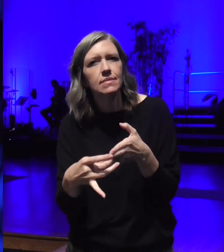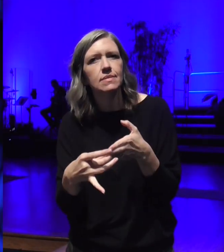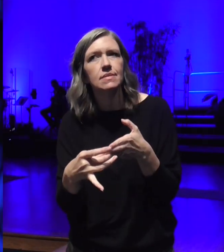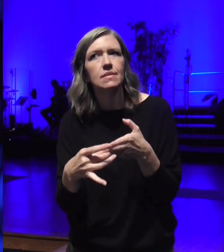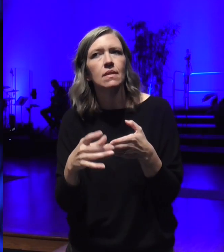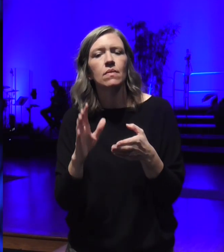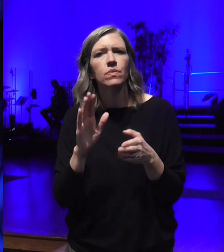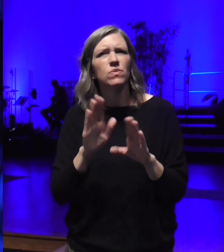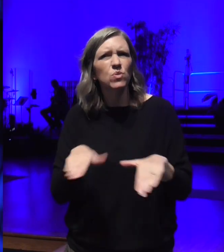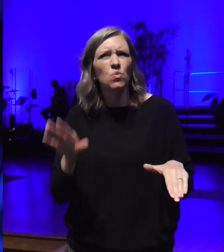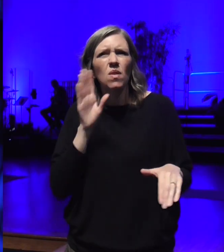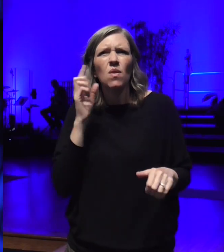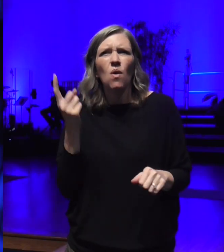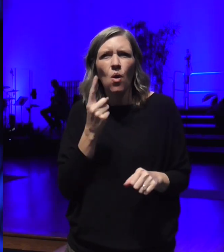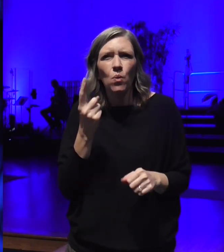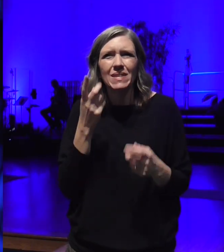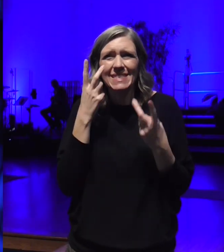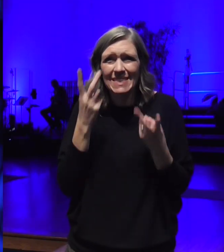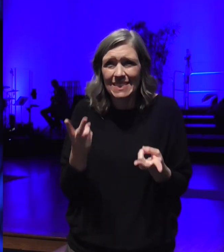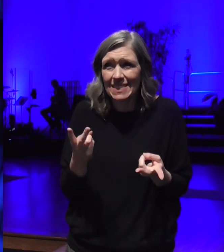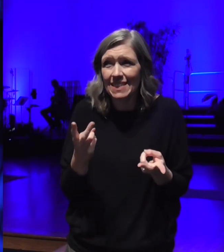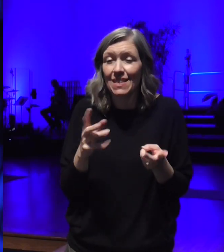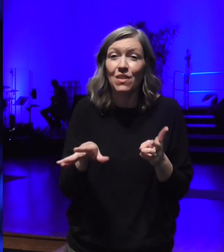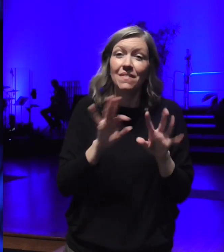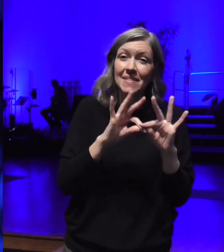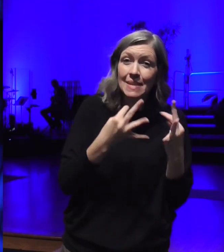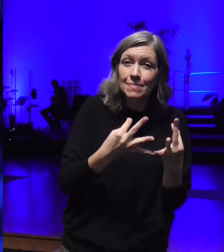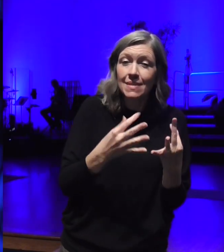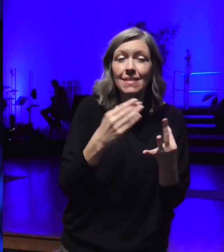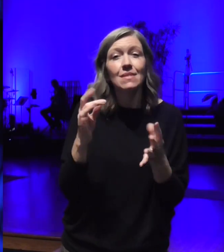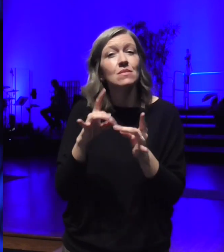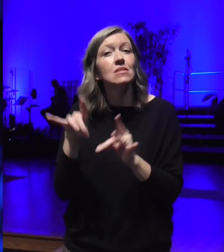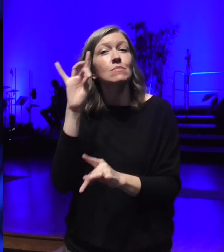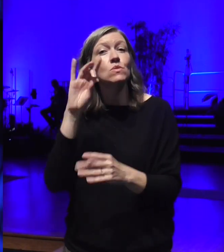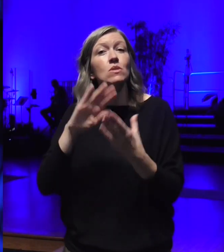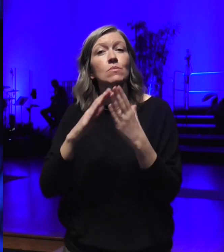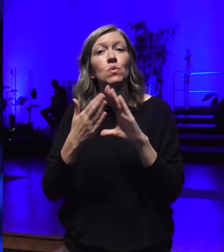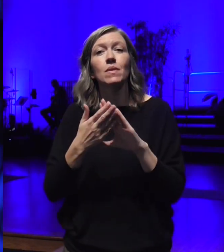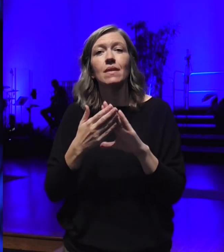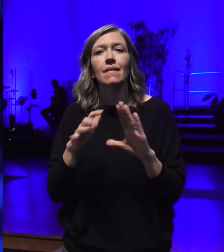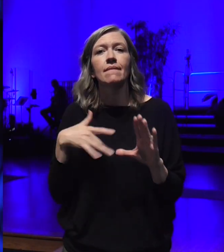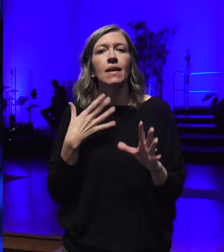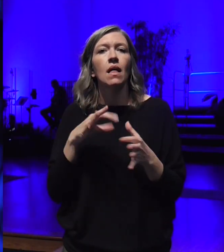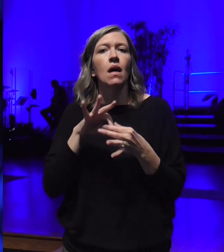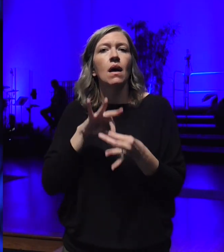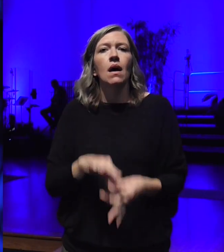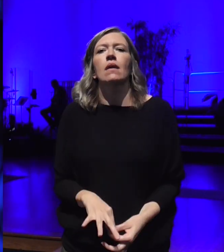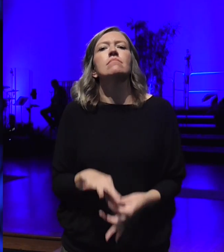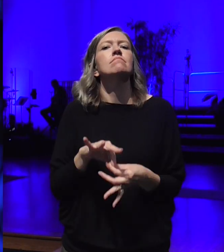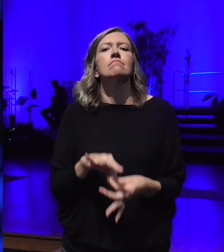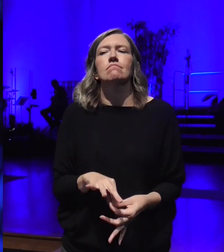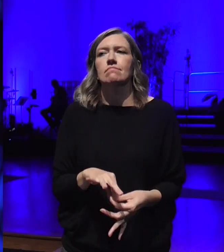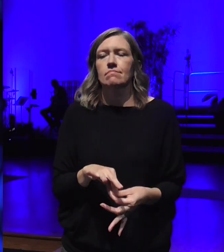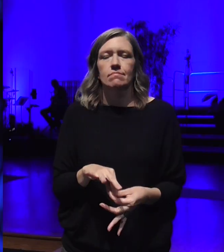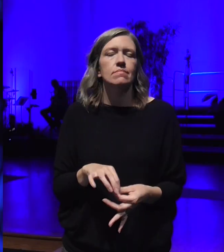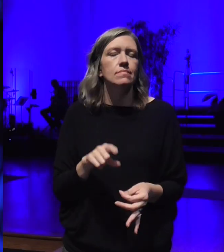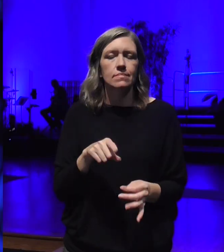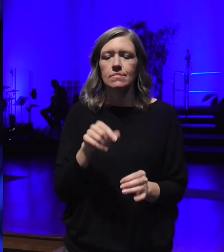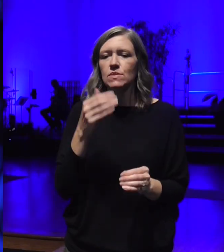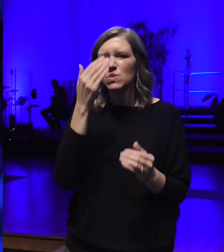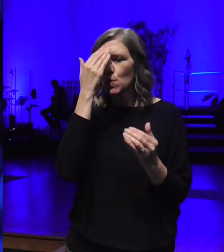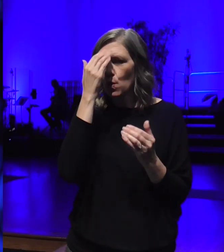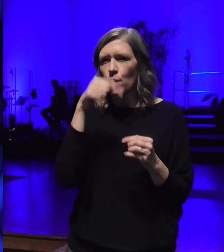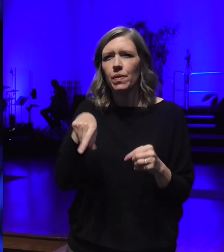are witnessing of them, their beautiful families and their spiritual community, an anchoring to know that they are